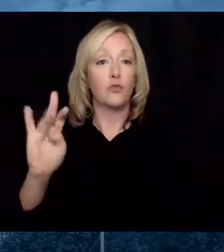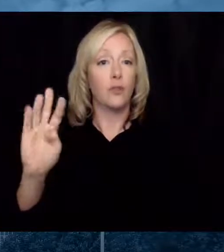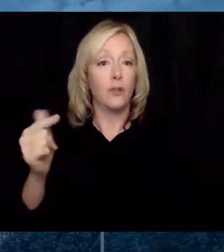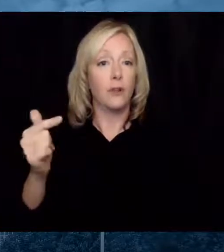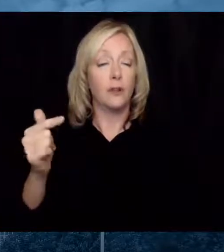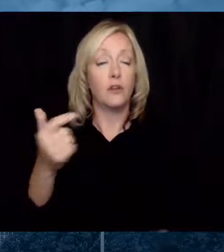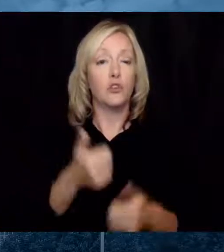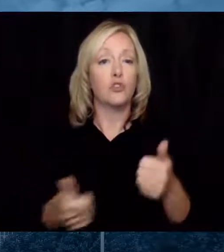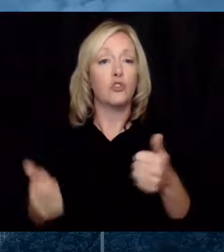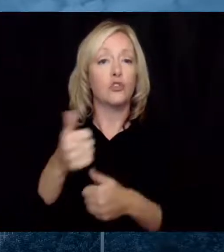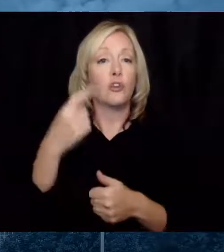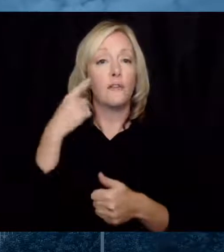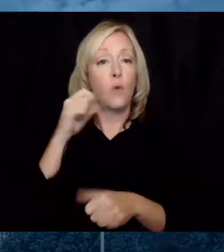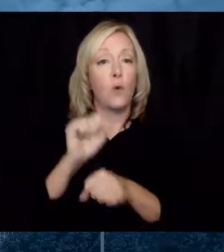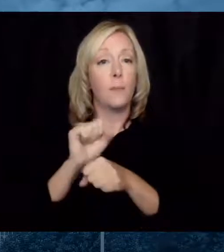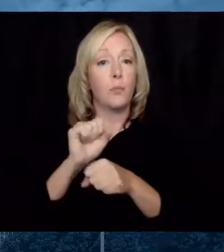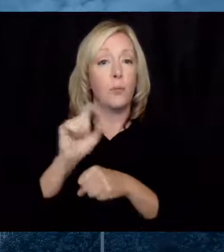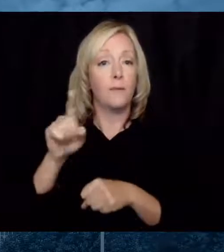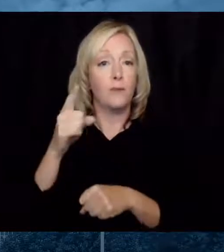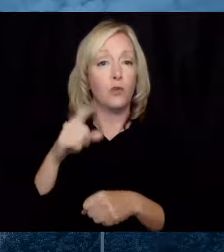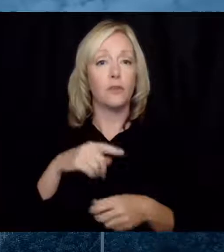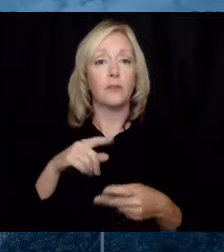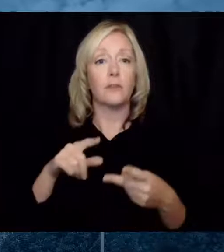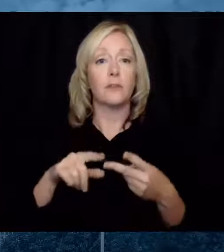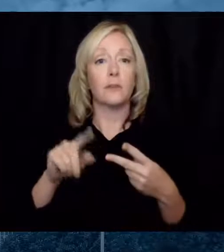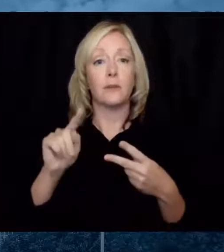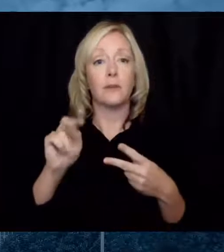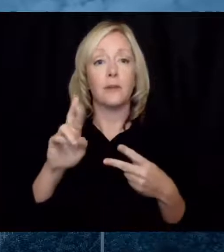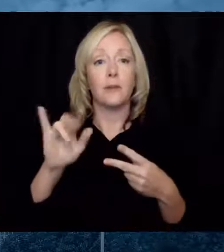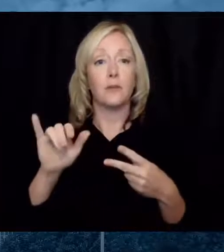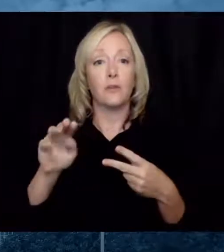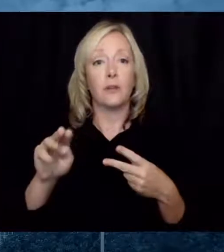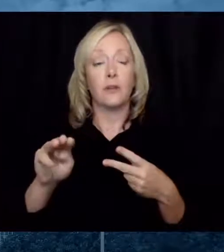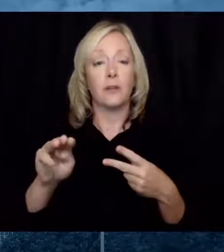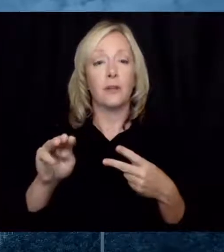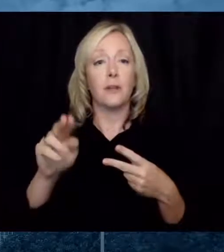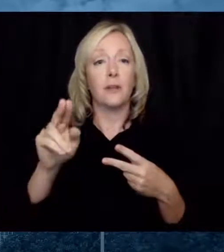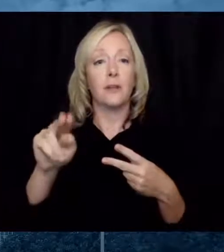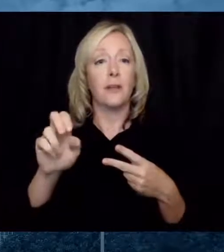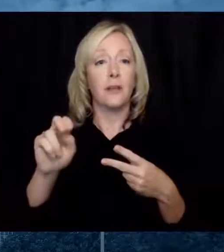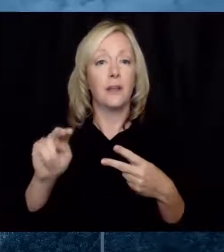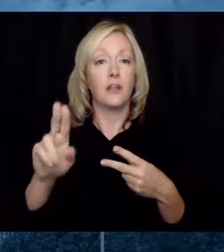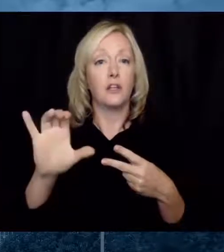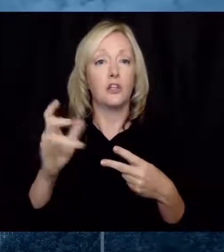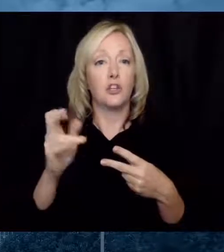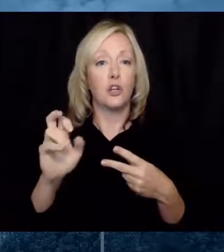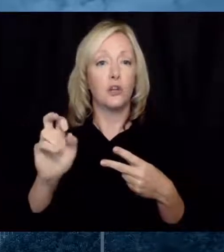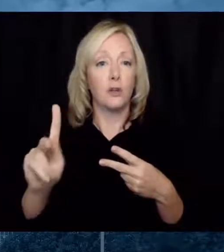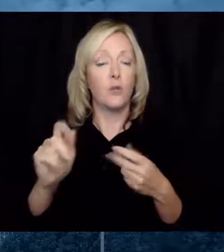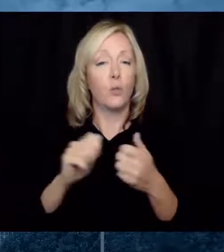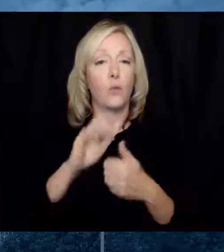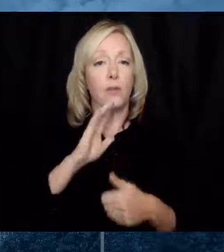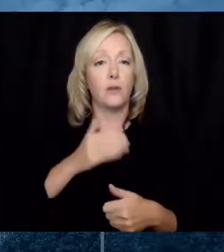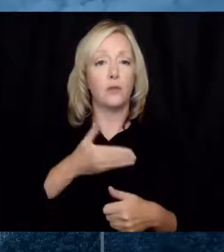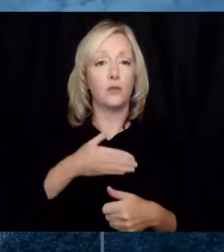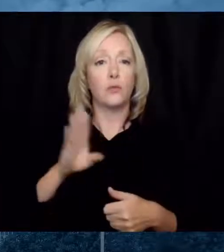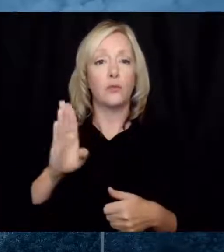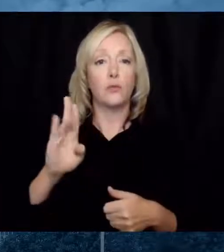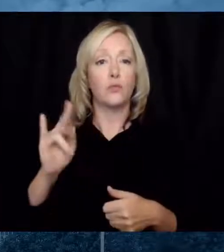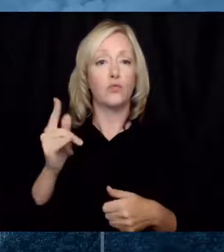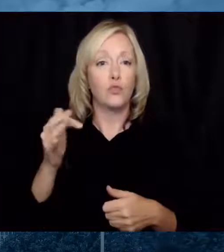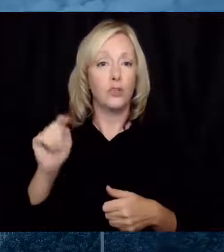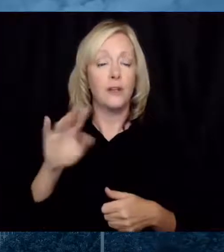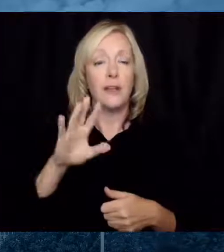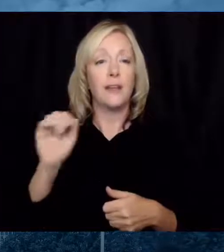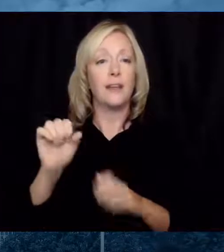Terry Hencharik, with her daughter Bridget, right here next to me, the State Council People with Disabilities